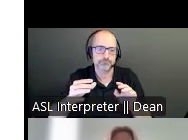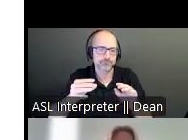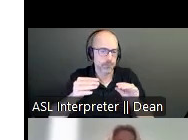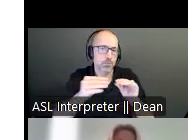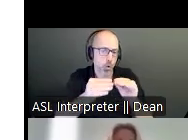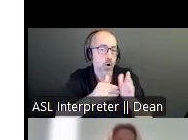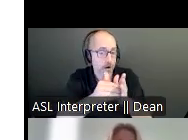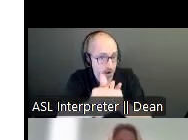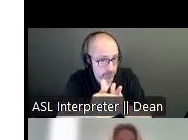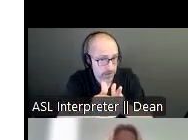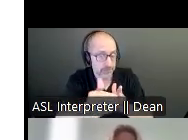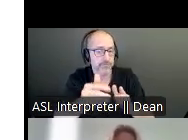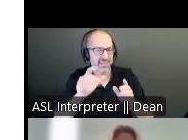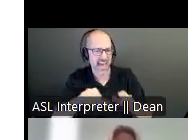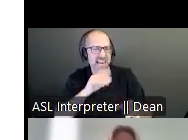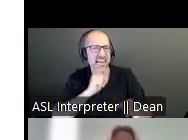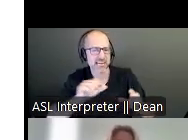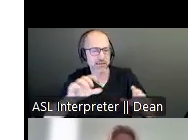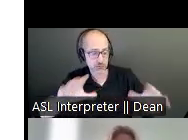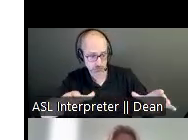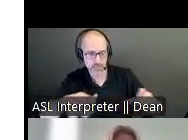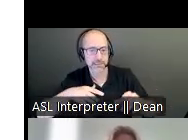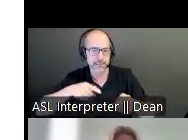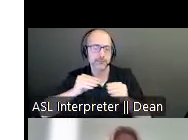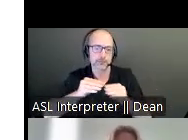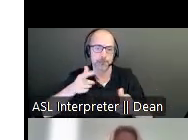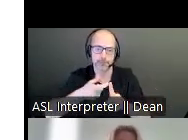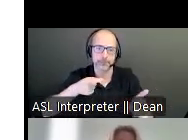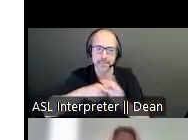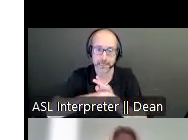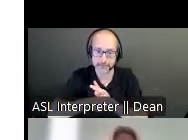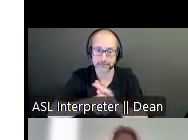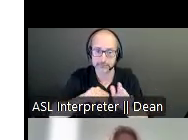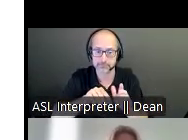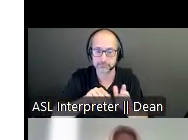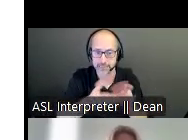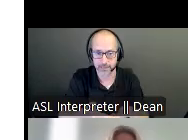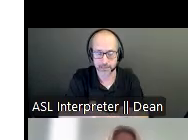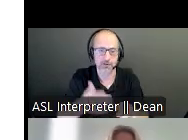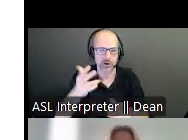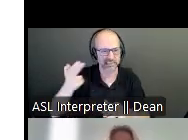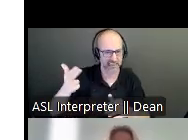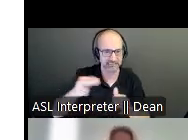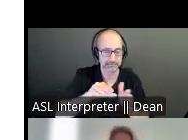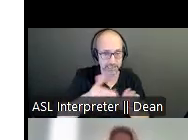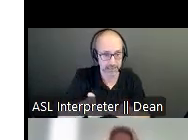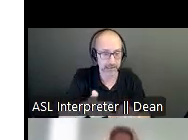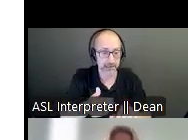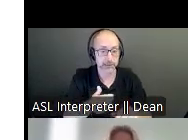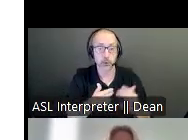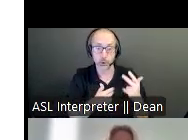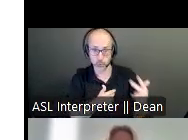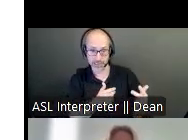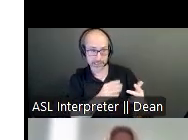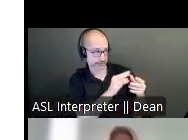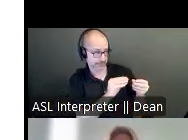firearms deaths opposed to non-firearm deaths. 3 of the cases that we reviewed involved couples over the